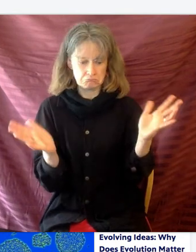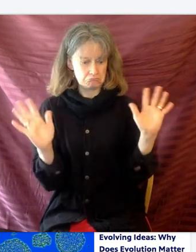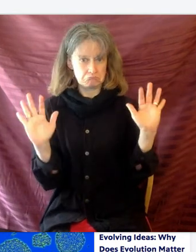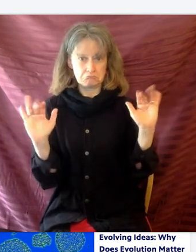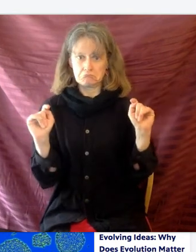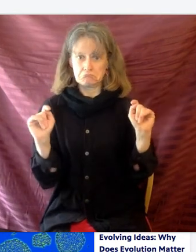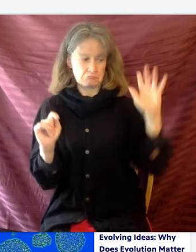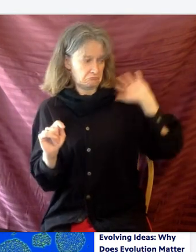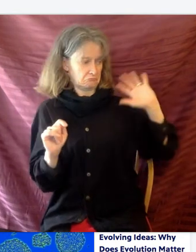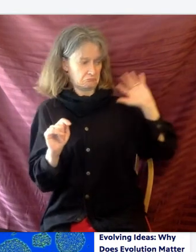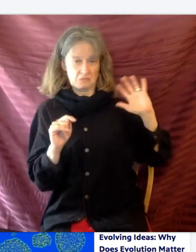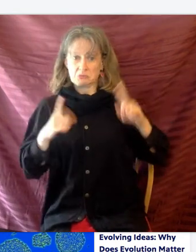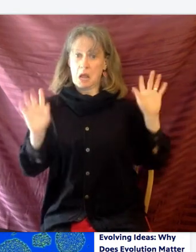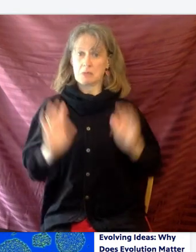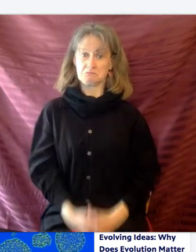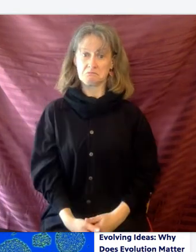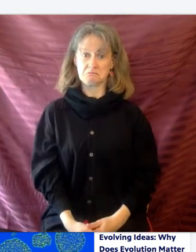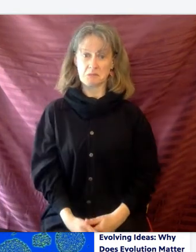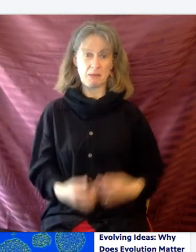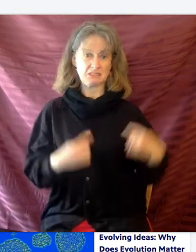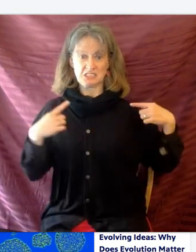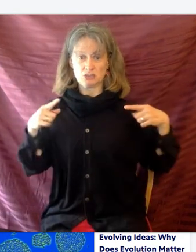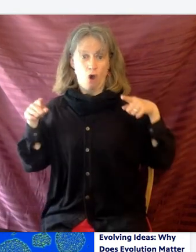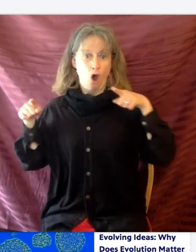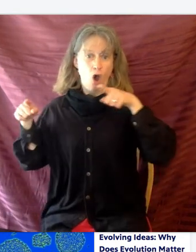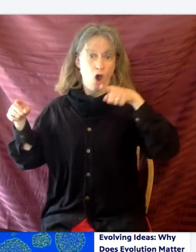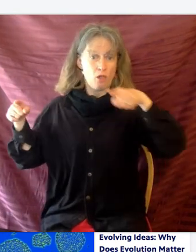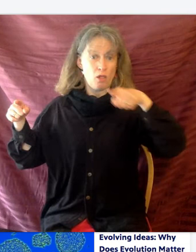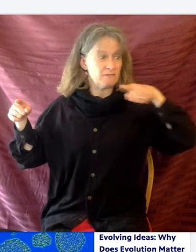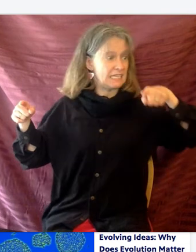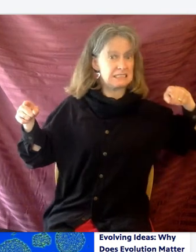beginning, and that these species had stayed fixed.